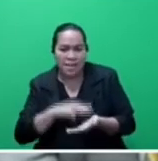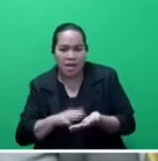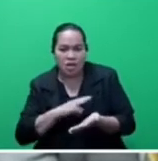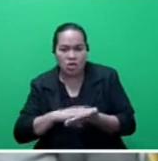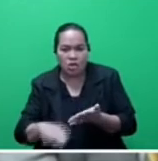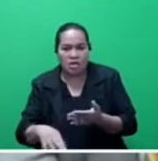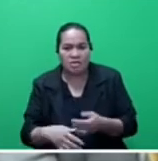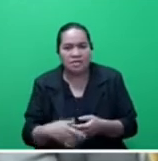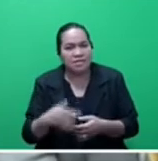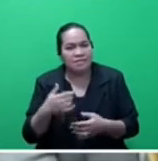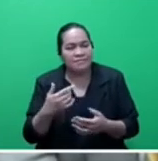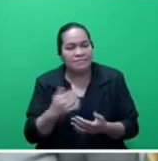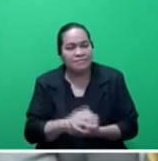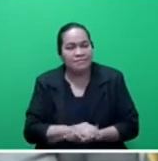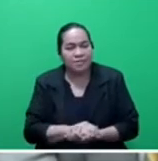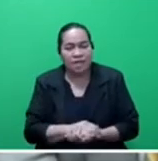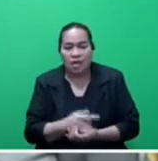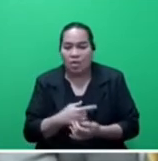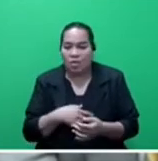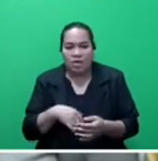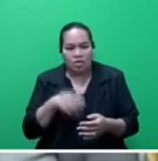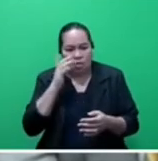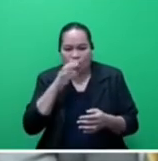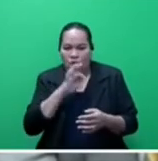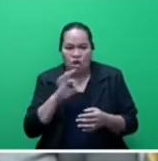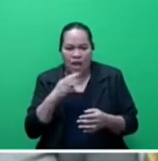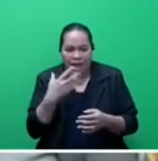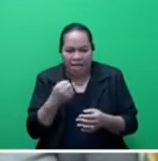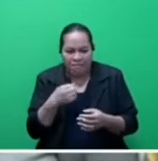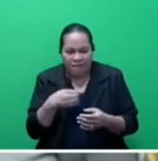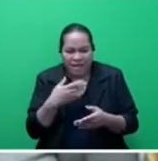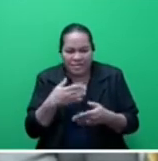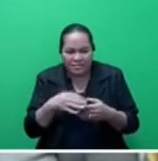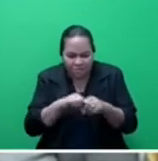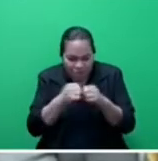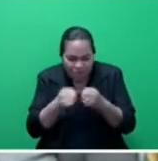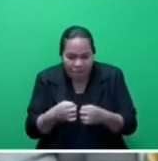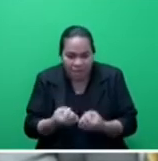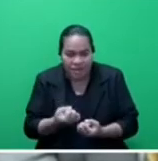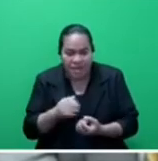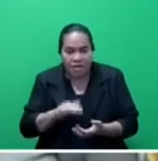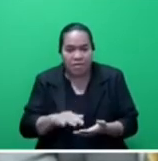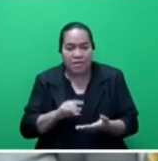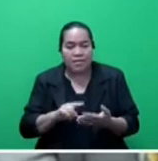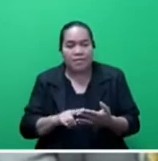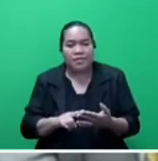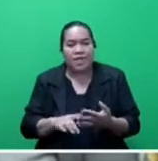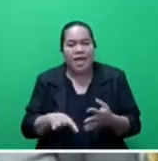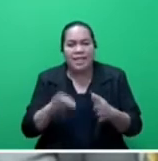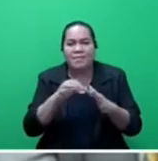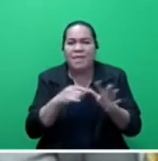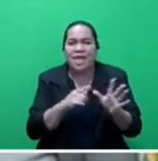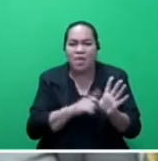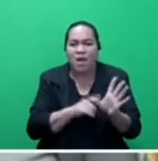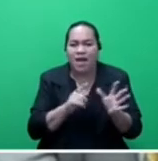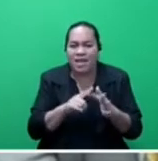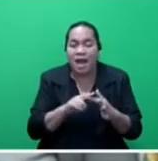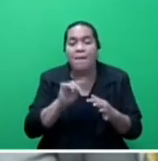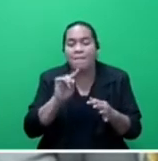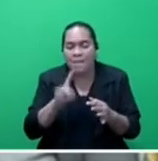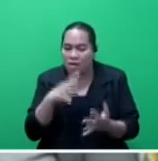$771,500. We don't have the breakdown between the corporate tax and PAYE, but